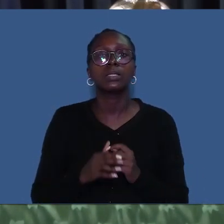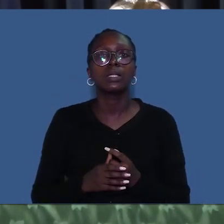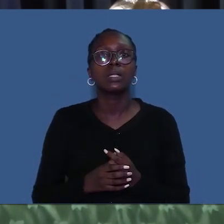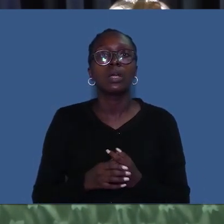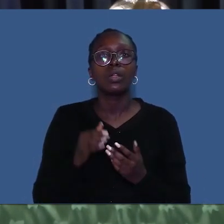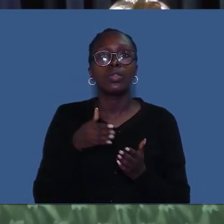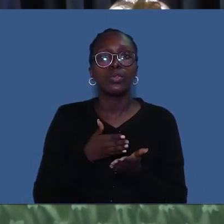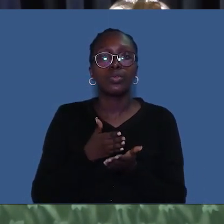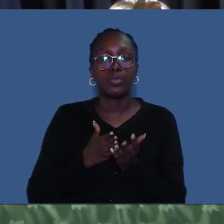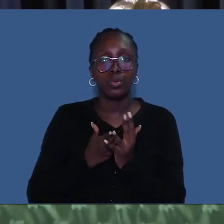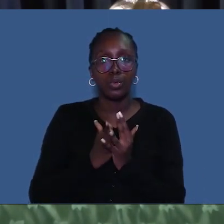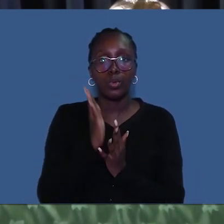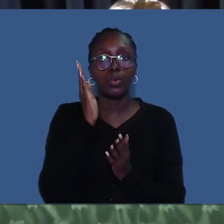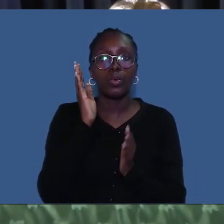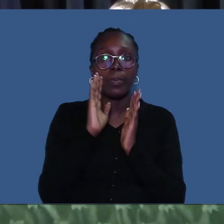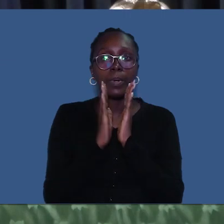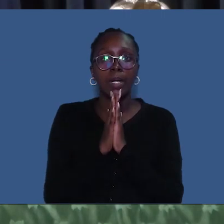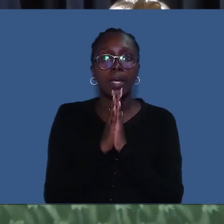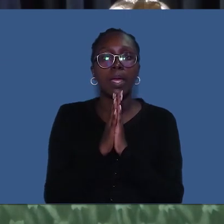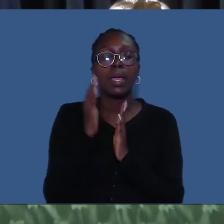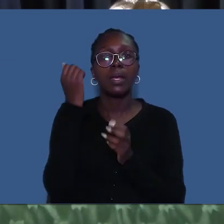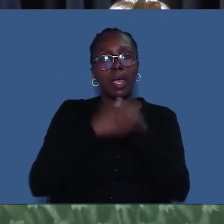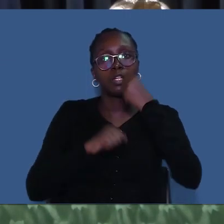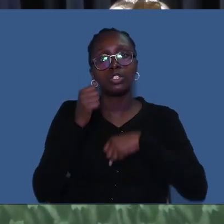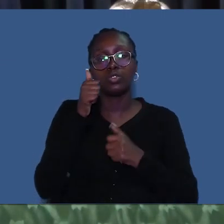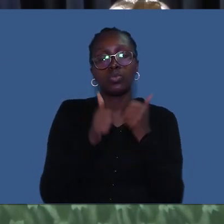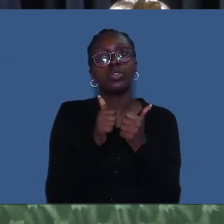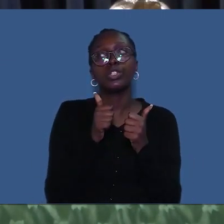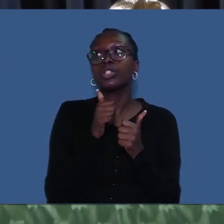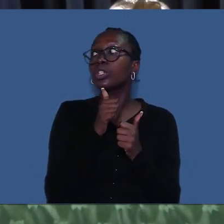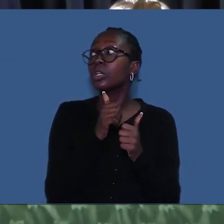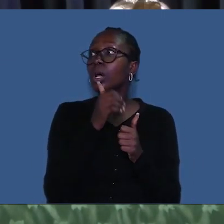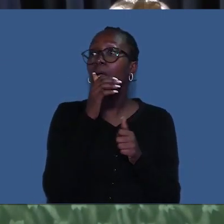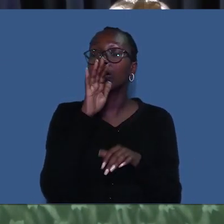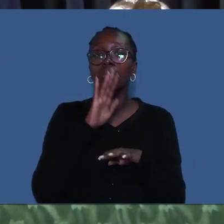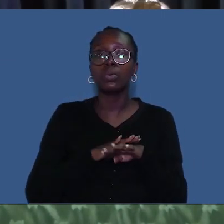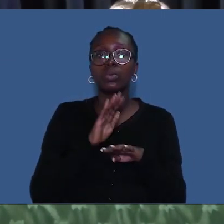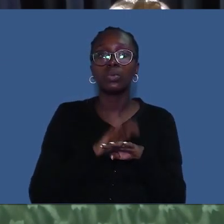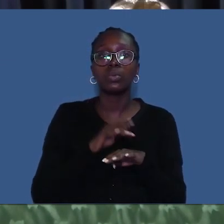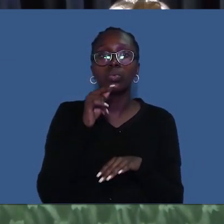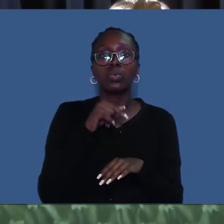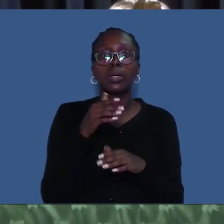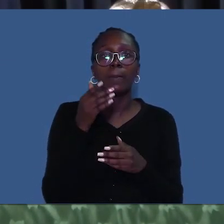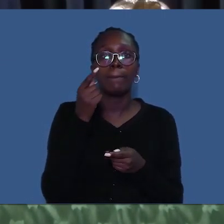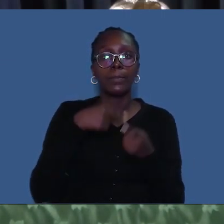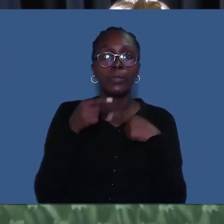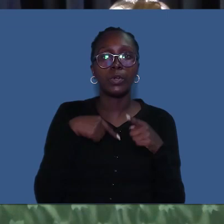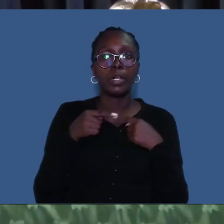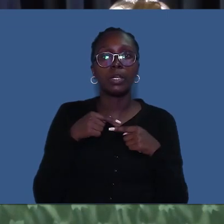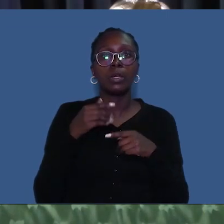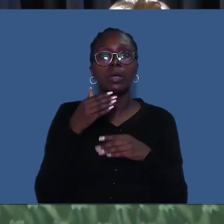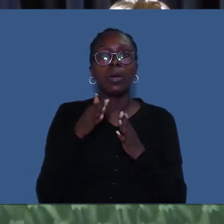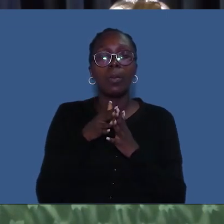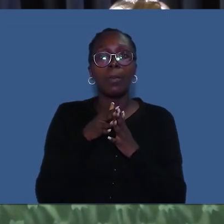through prayer and action that is honest, is meek, and charitable. We bring more evidence on God's